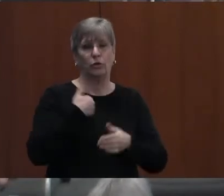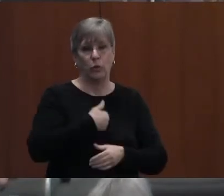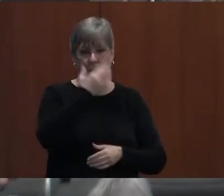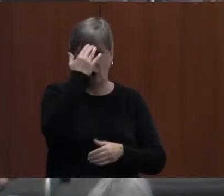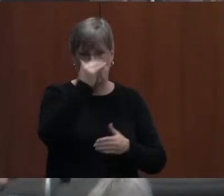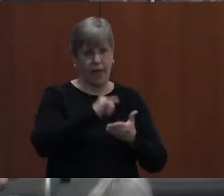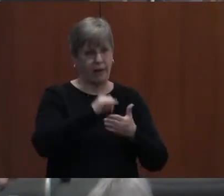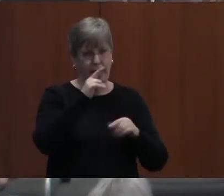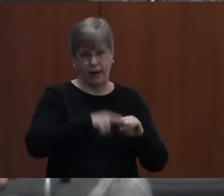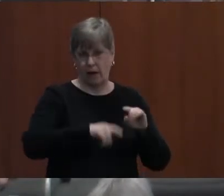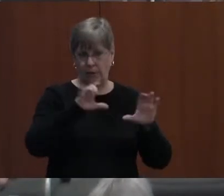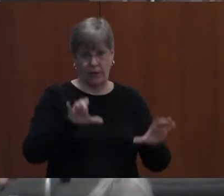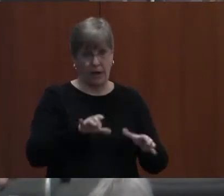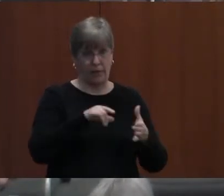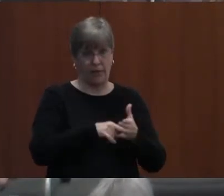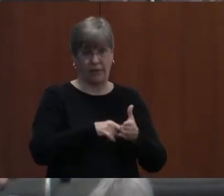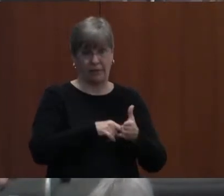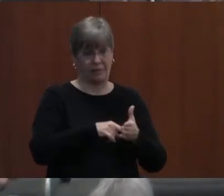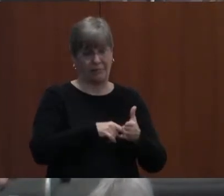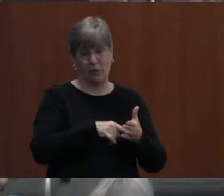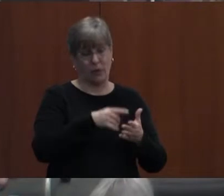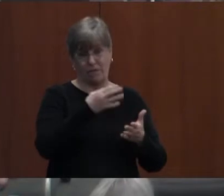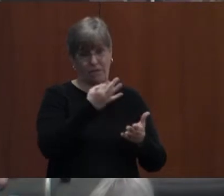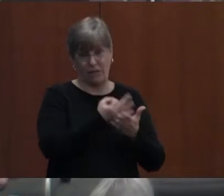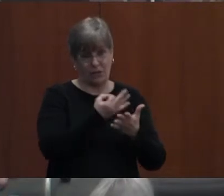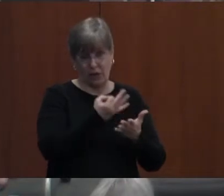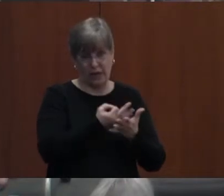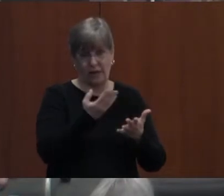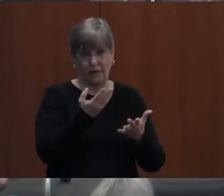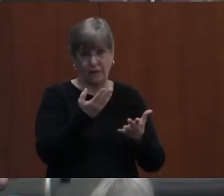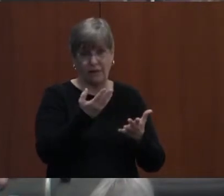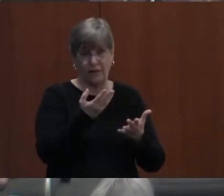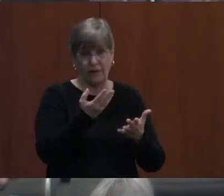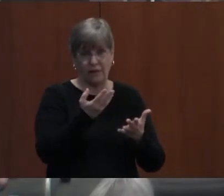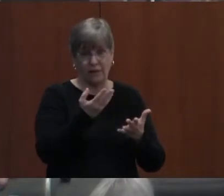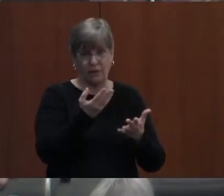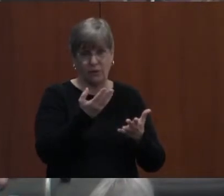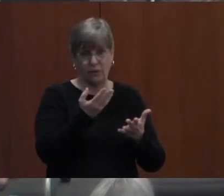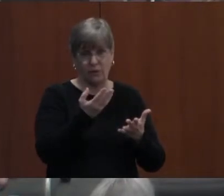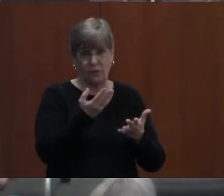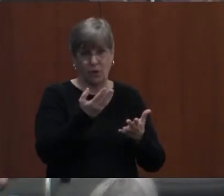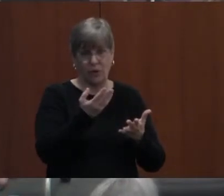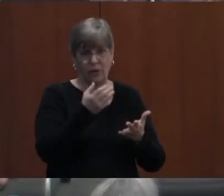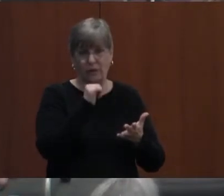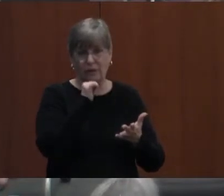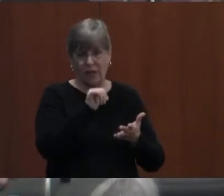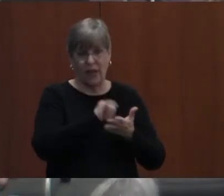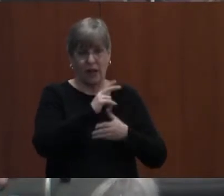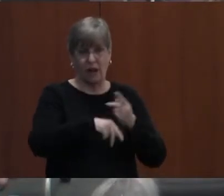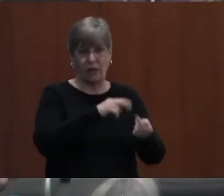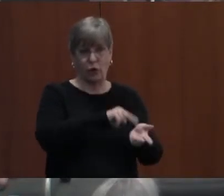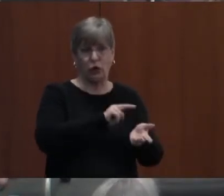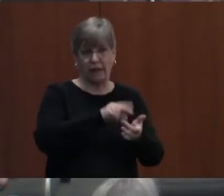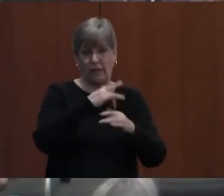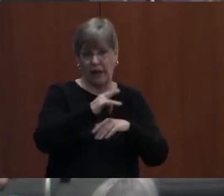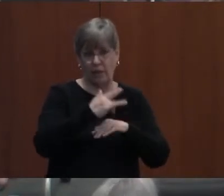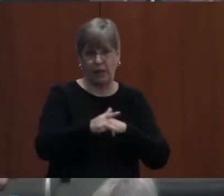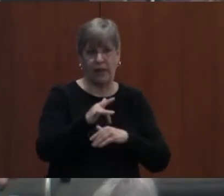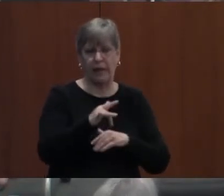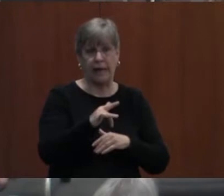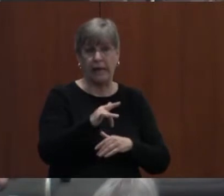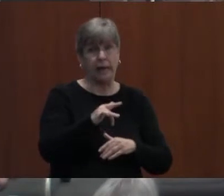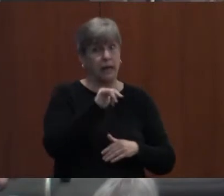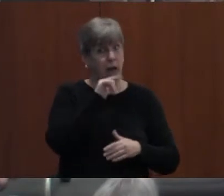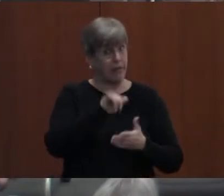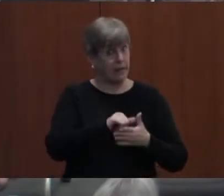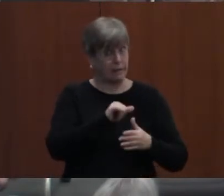that can't be done fiscally, or there's not that kind of nursing availability. Not that it wouldn't